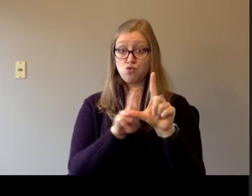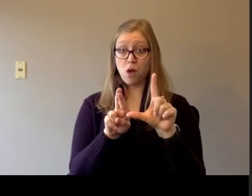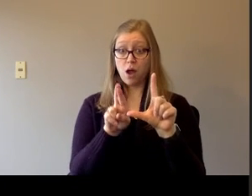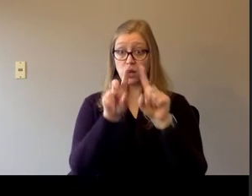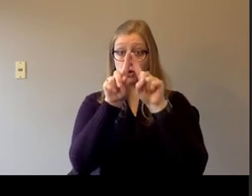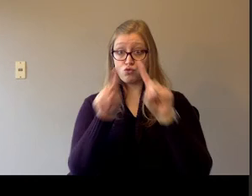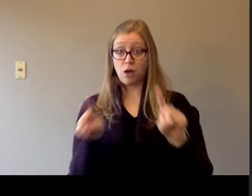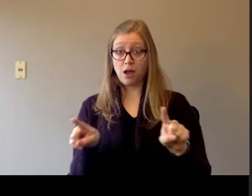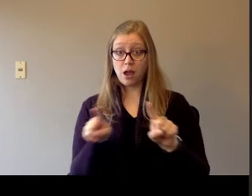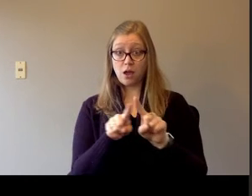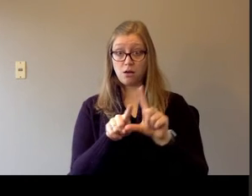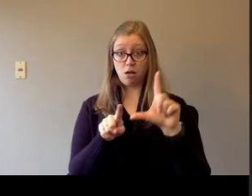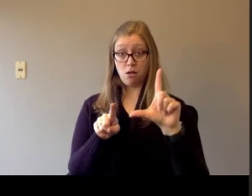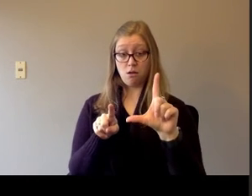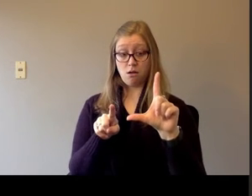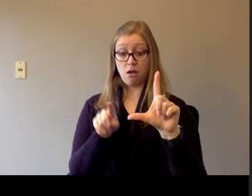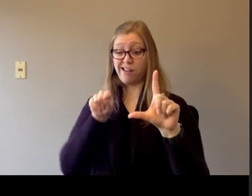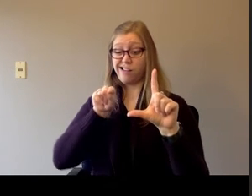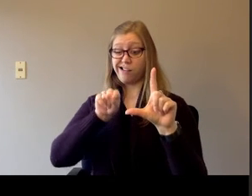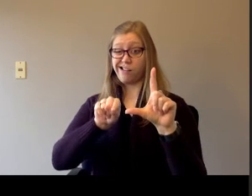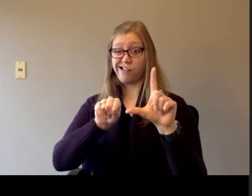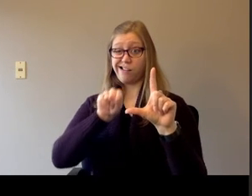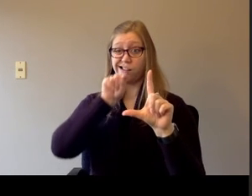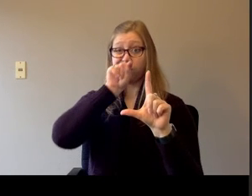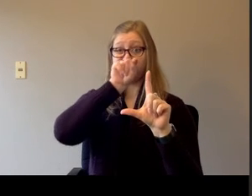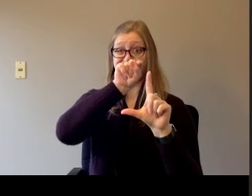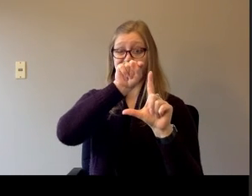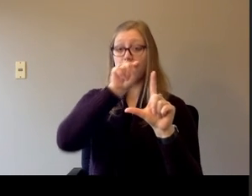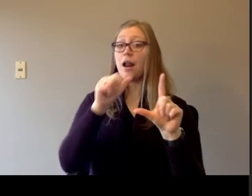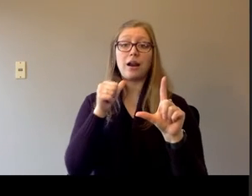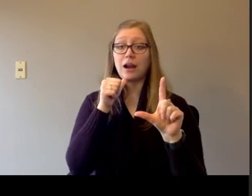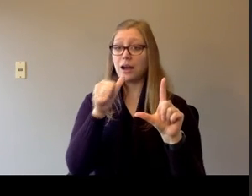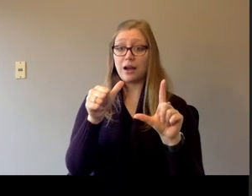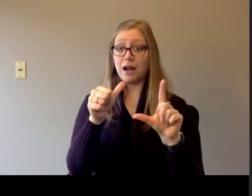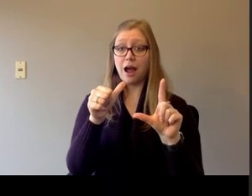that those have to equal 90 degrees when I add them.